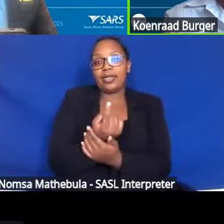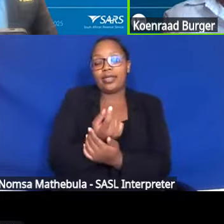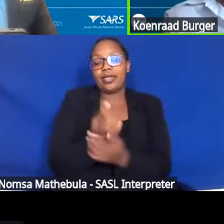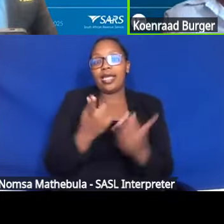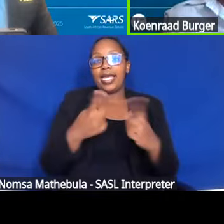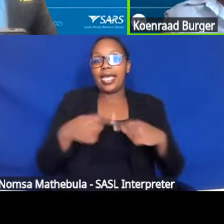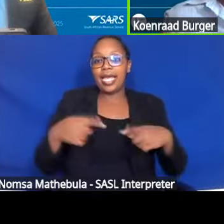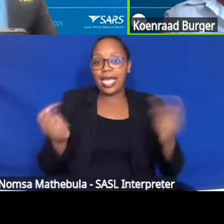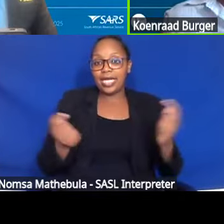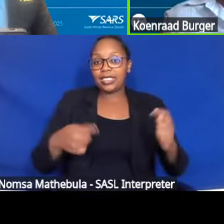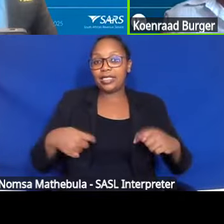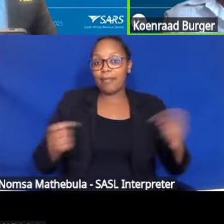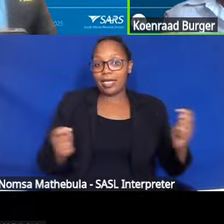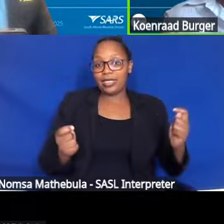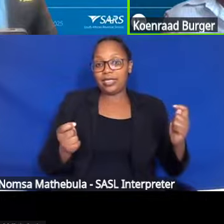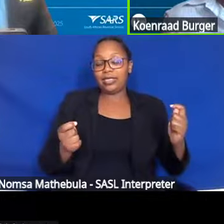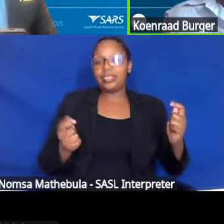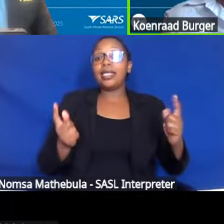which is not